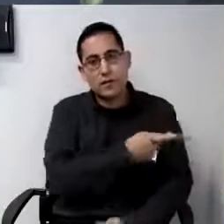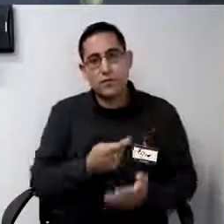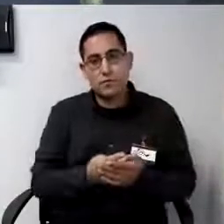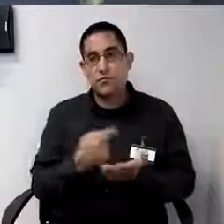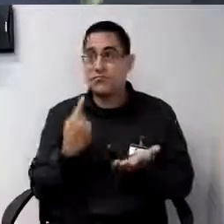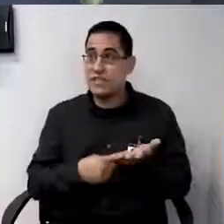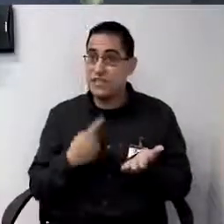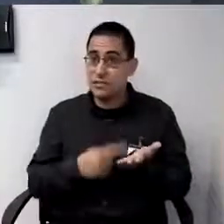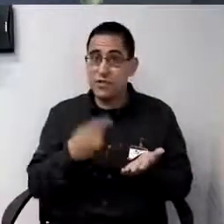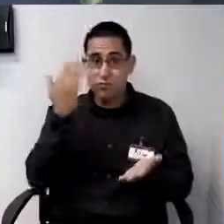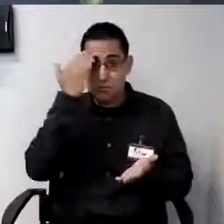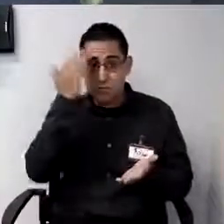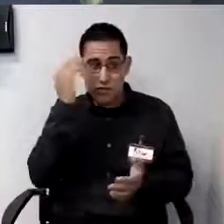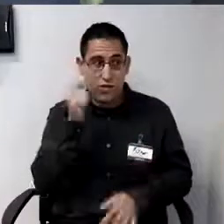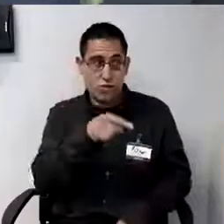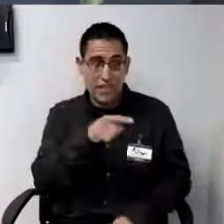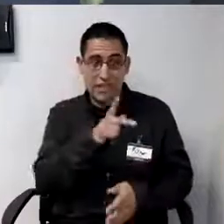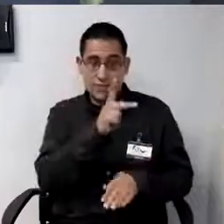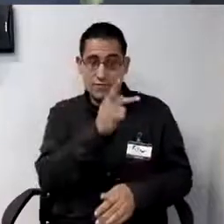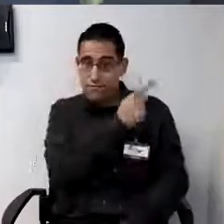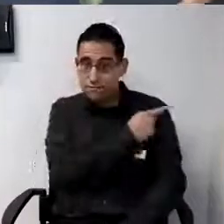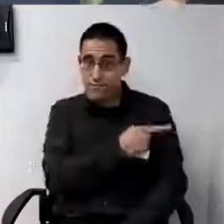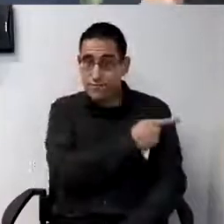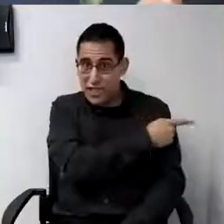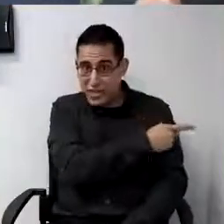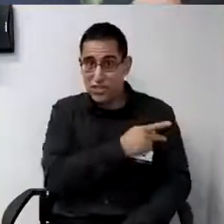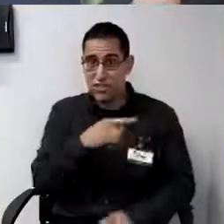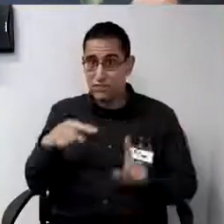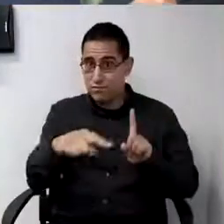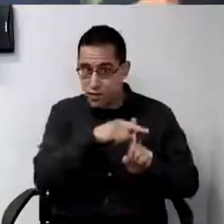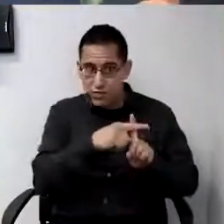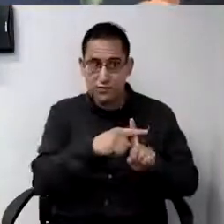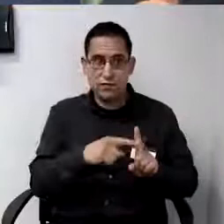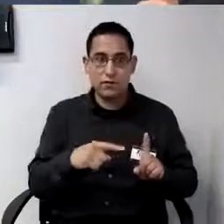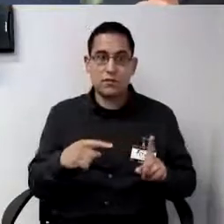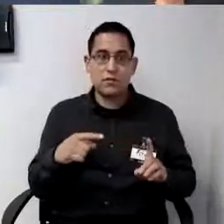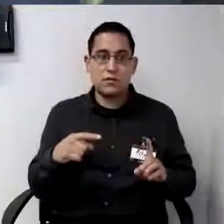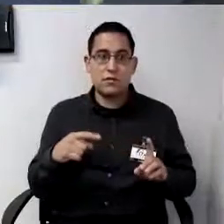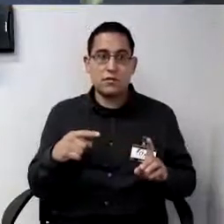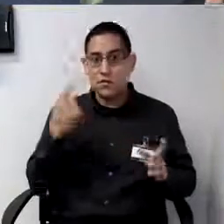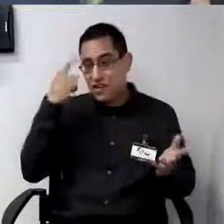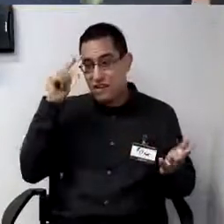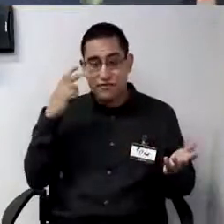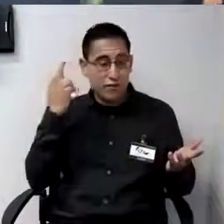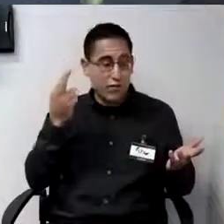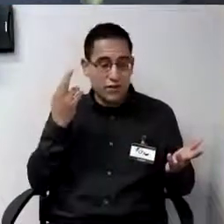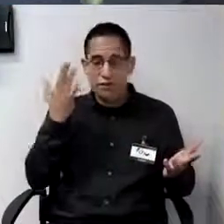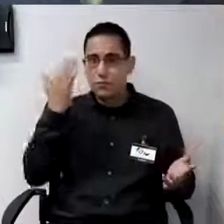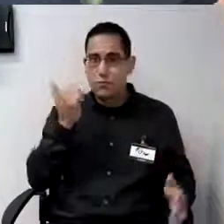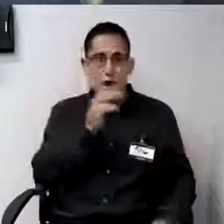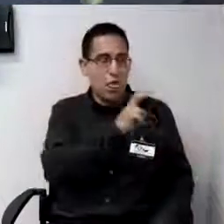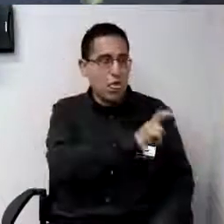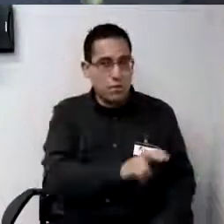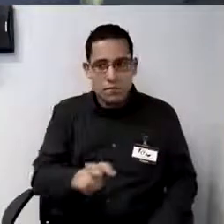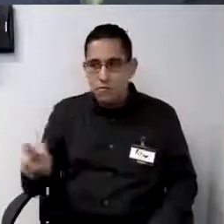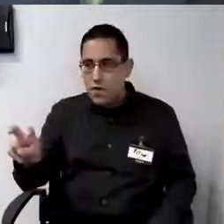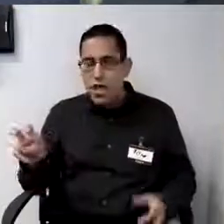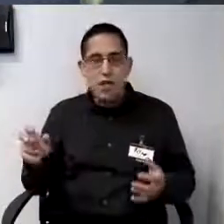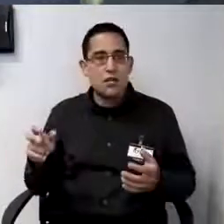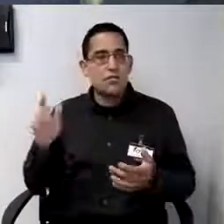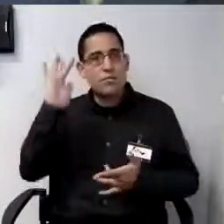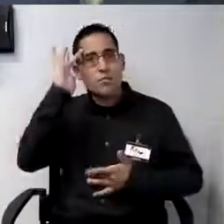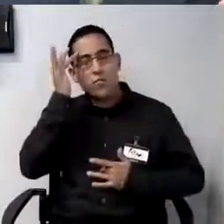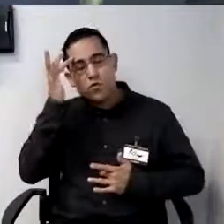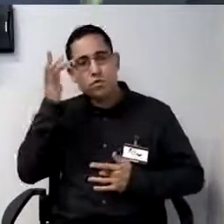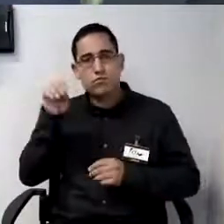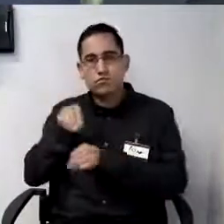we know that that patient is positive and for whatever reason the virus still passed. Oftentimes though,